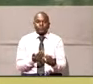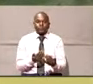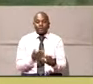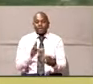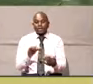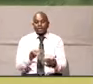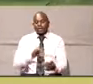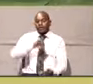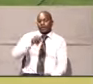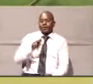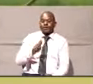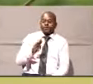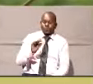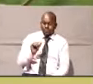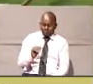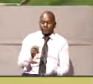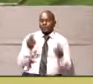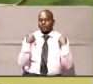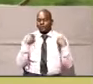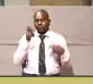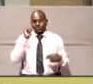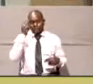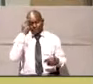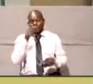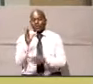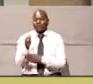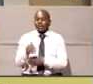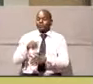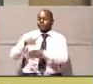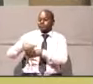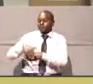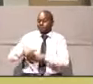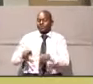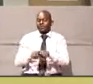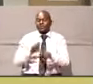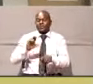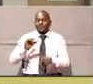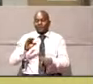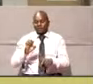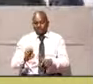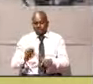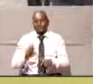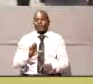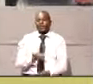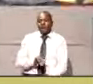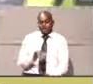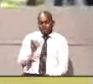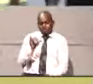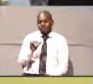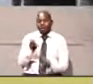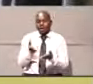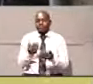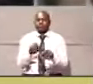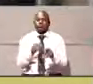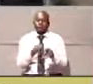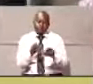At Juba International Airport, government officials led by Uganda's ambassador to South Sudan and the CEO of South Sudan Civil Aviation Authority were in place